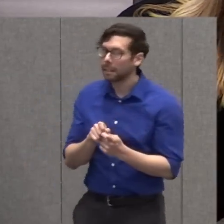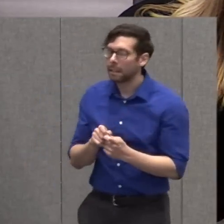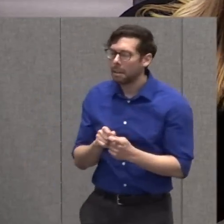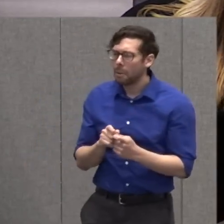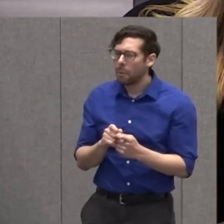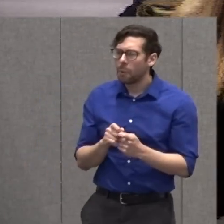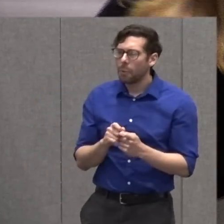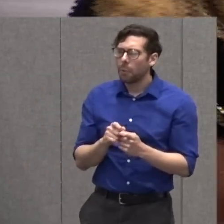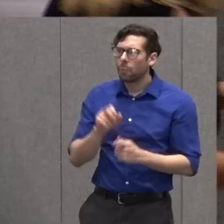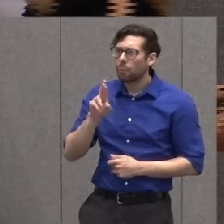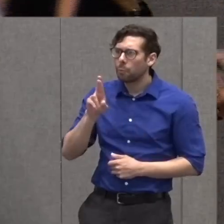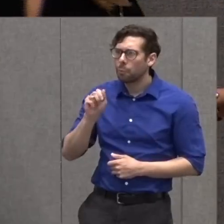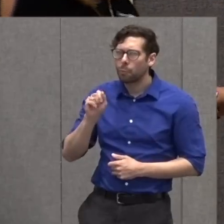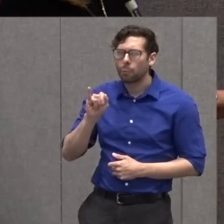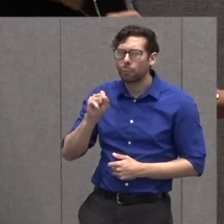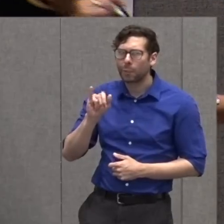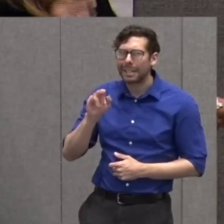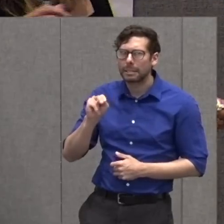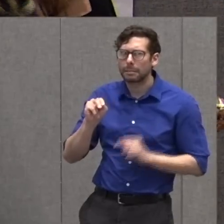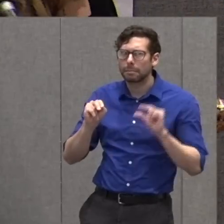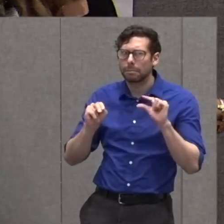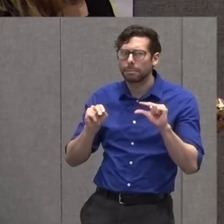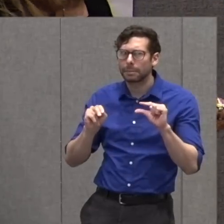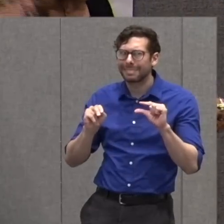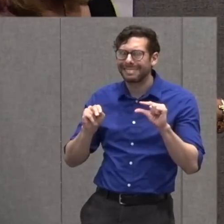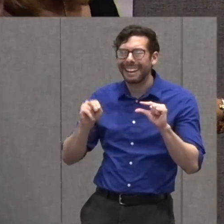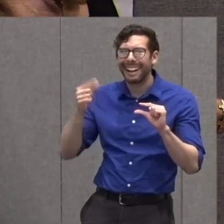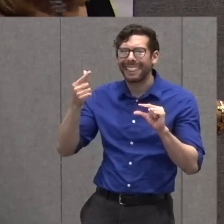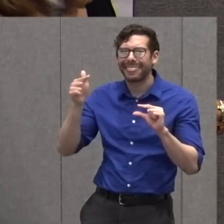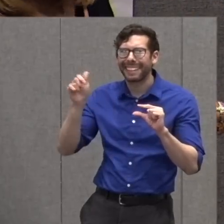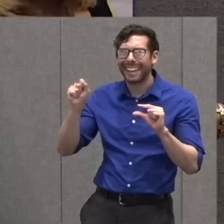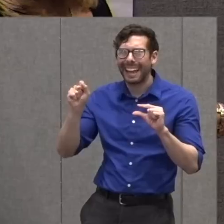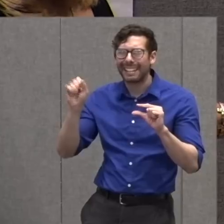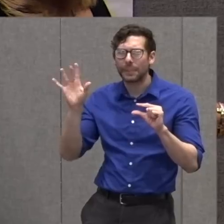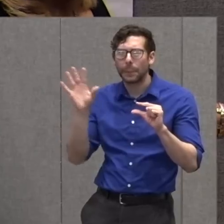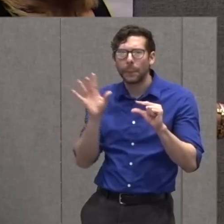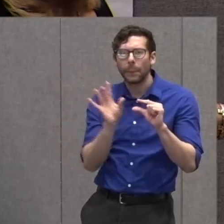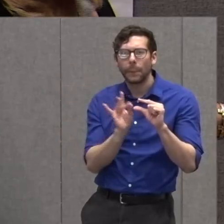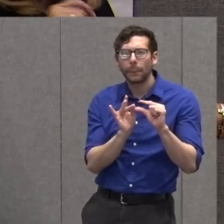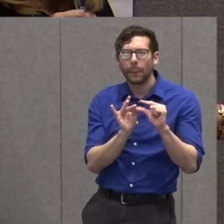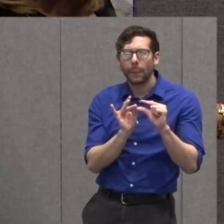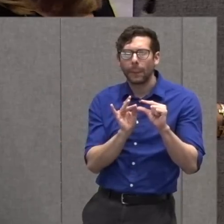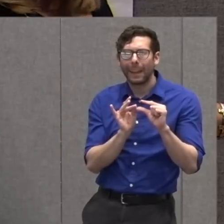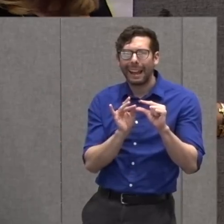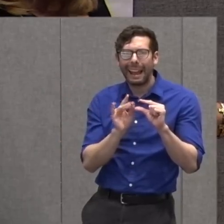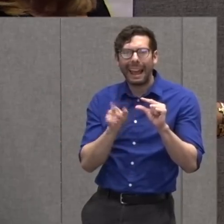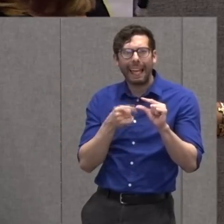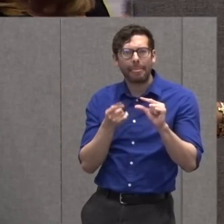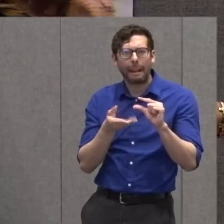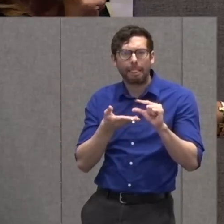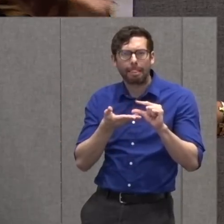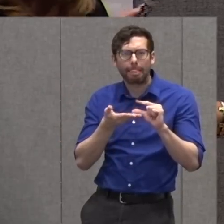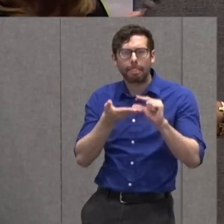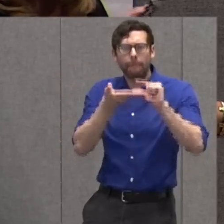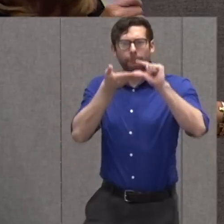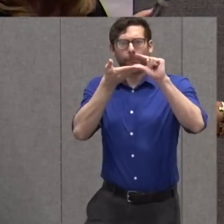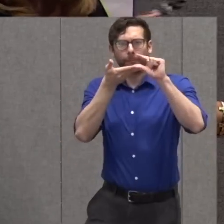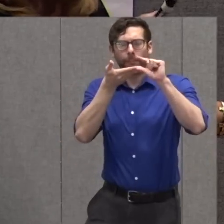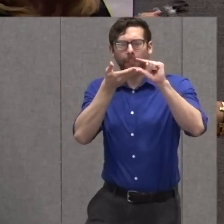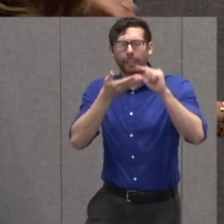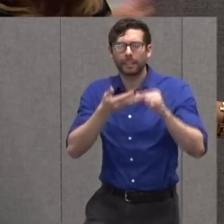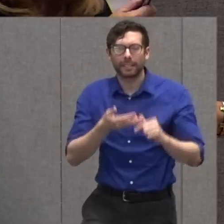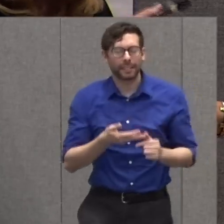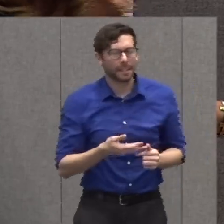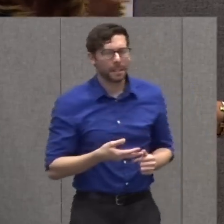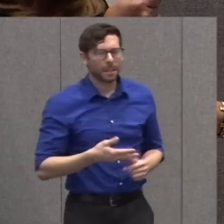then, lifting the raisins up to the top. I don't really know or remember how to spell attaching because I'm not a very good speller. So I'm going